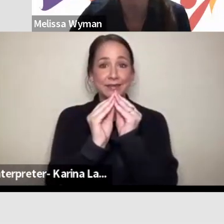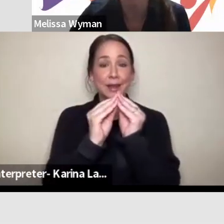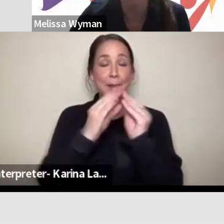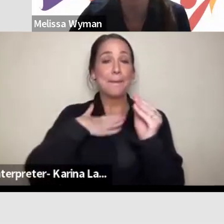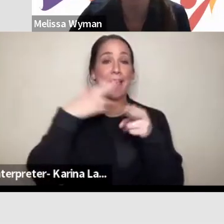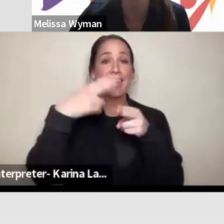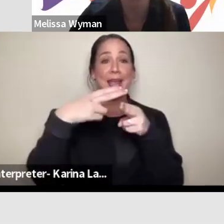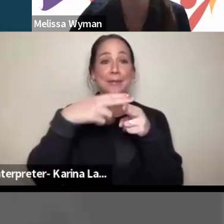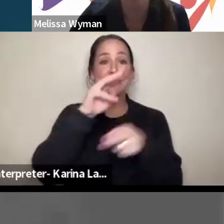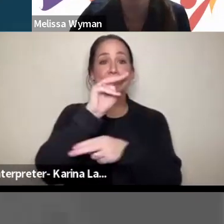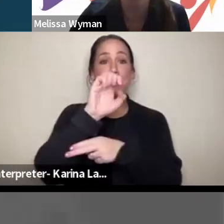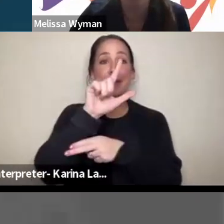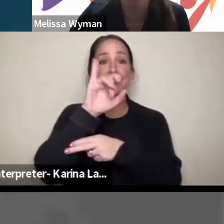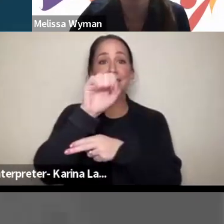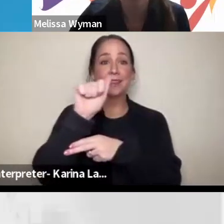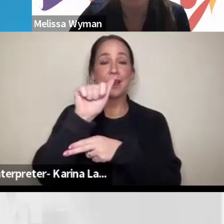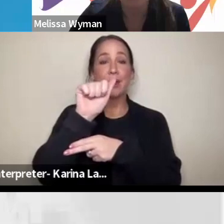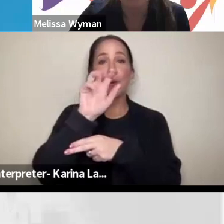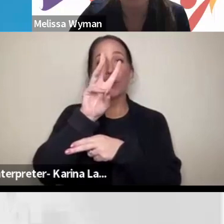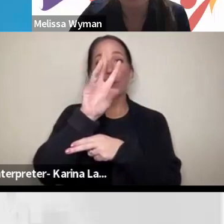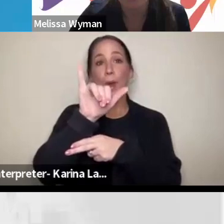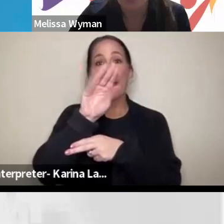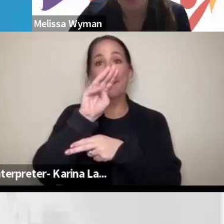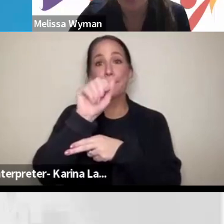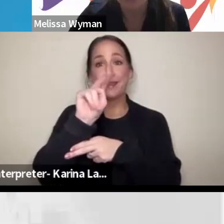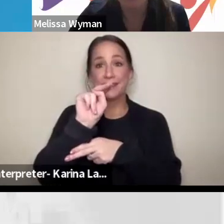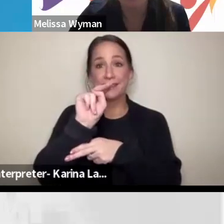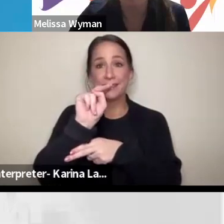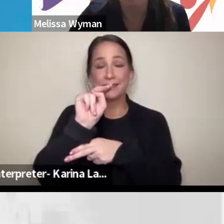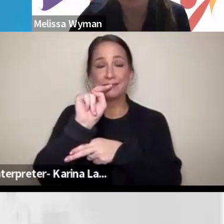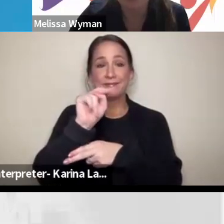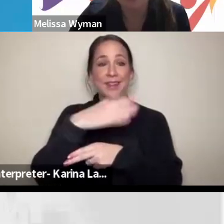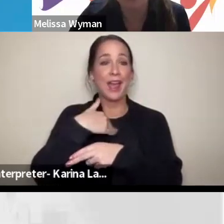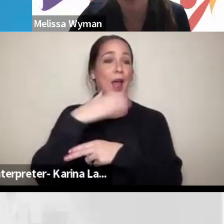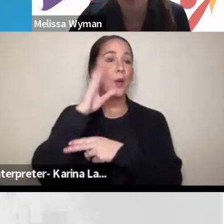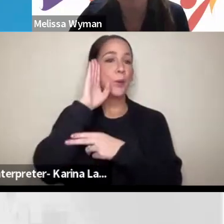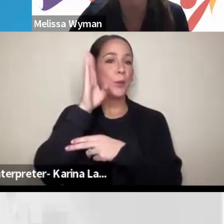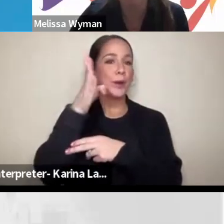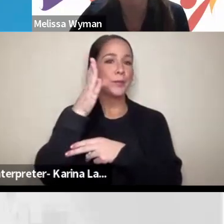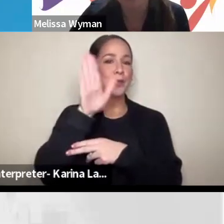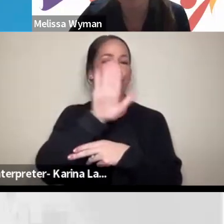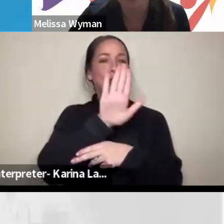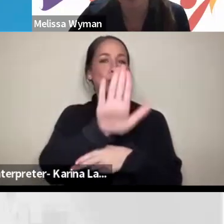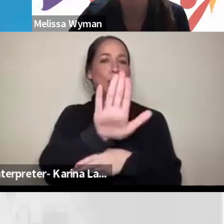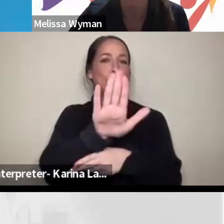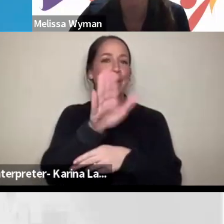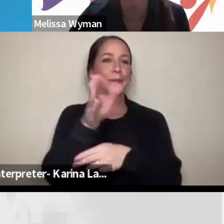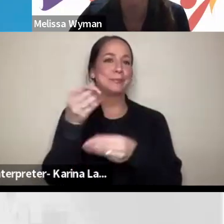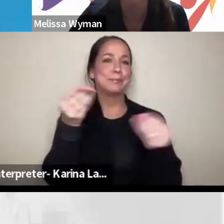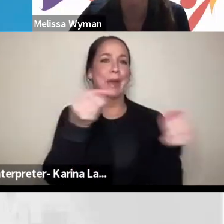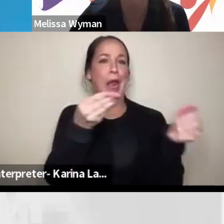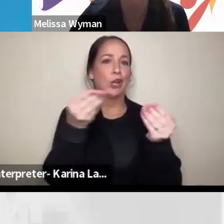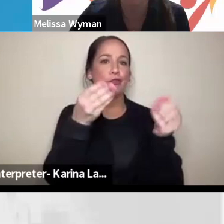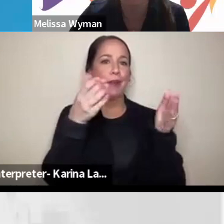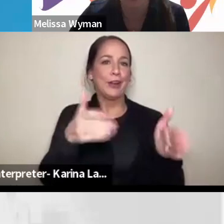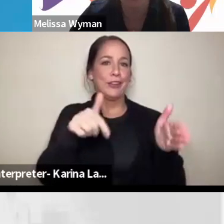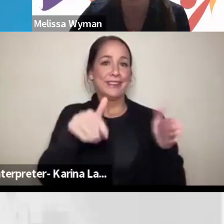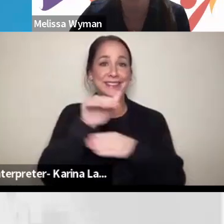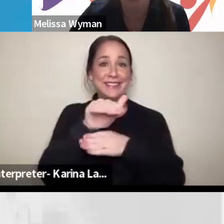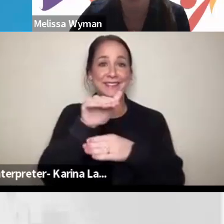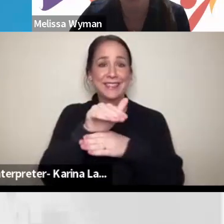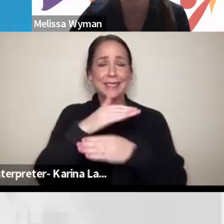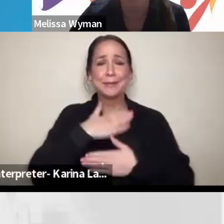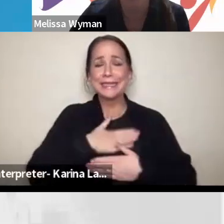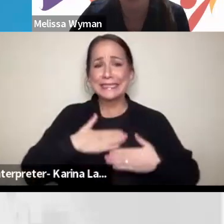My name is Melissa Wyman, and I will be your moderator this evening. So please feel free to send